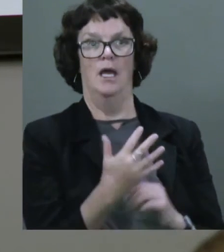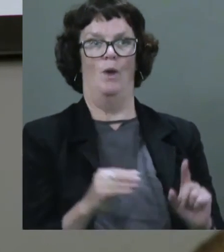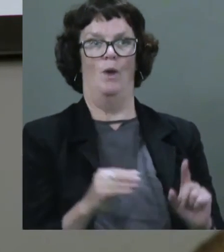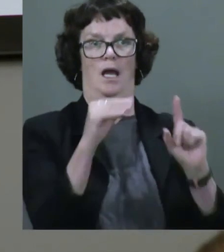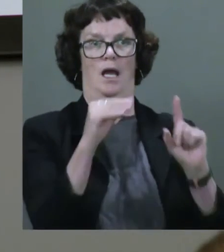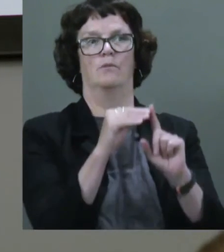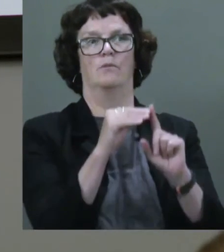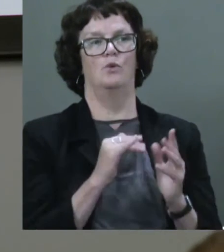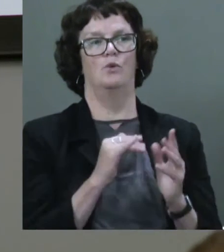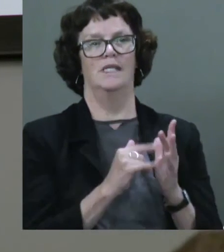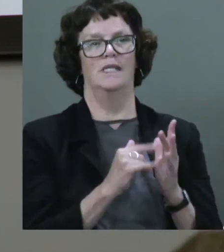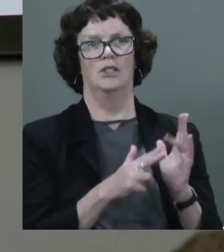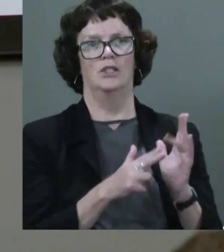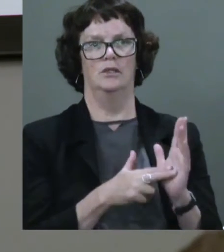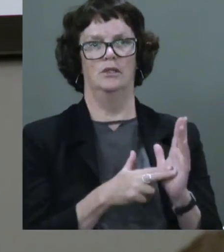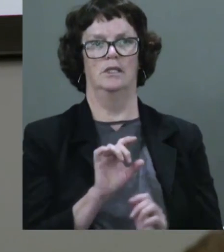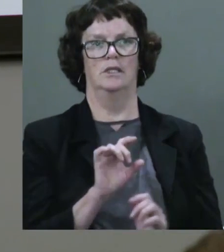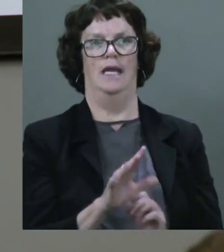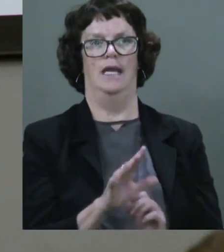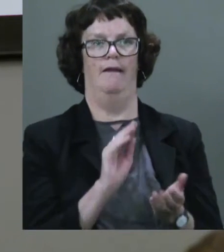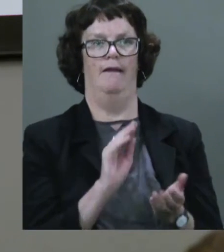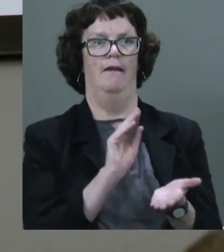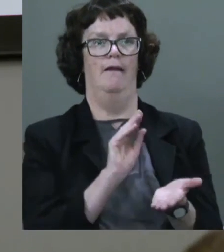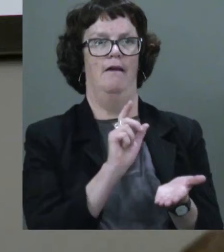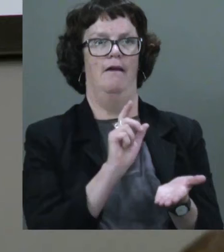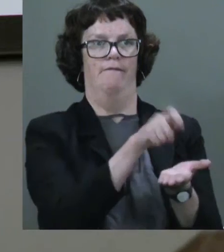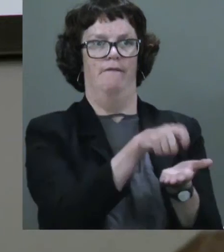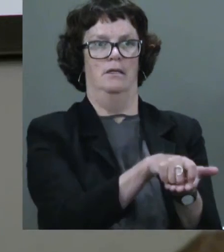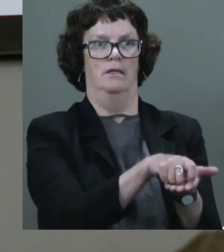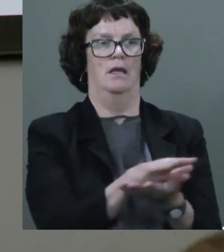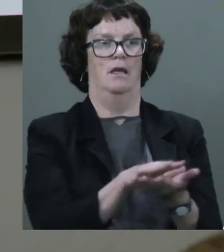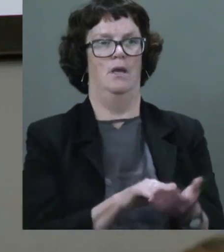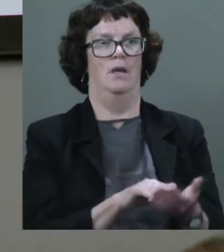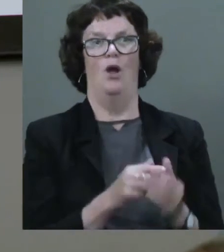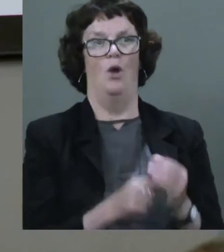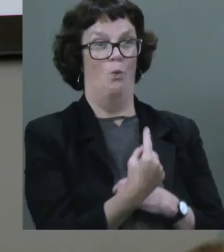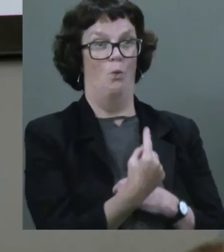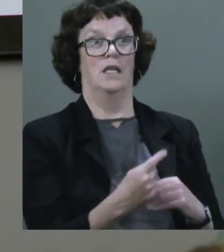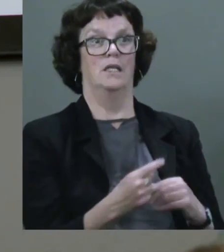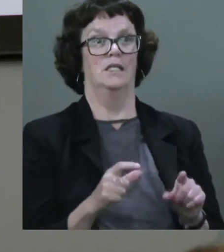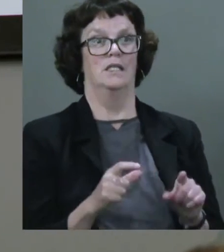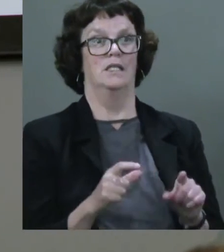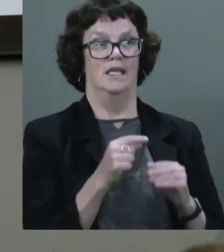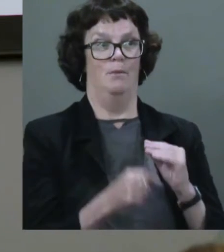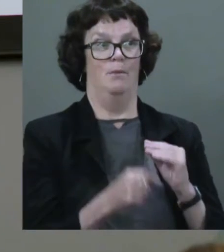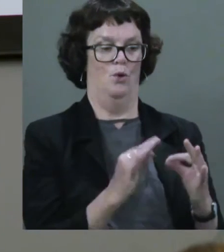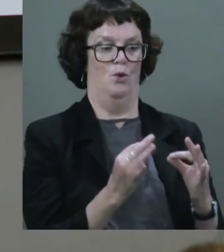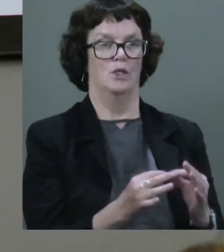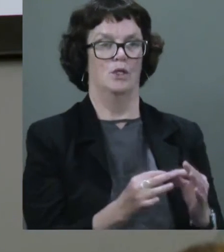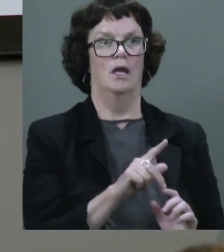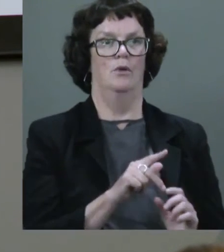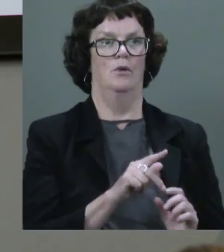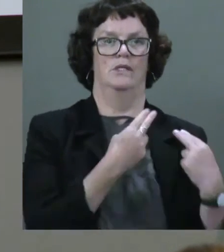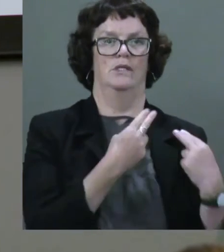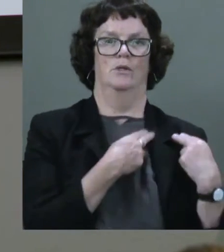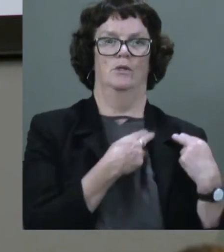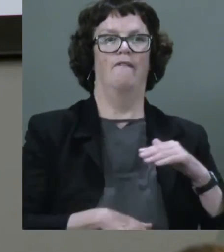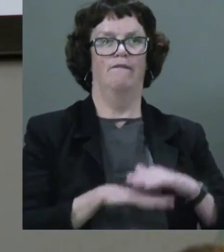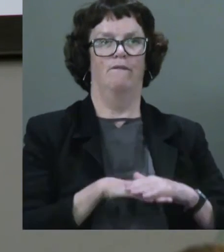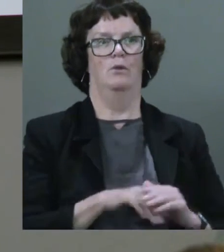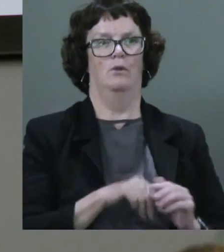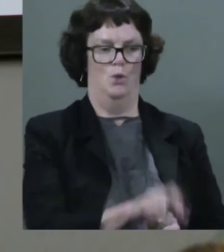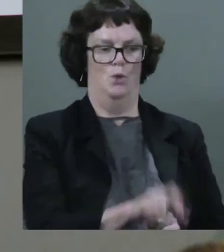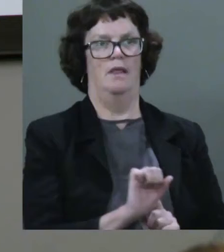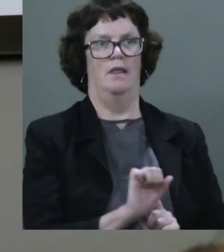meant is that no one disability organisation could be responsible for a person's entire lifestyle. And I think that that's probably the